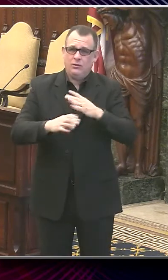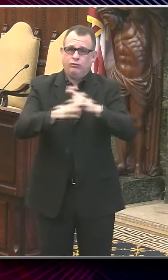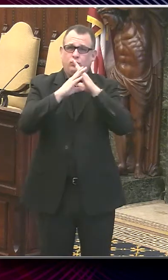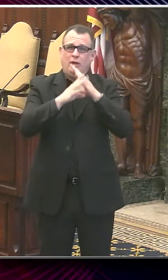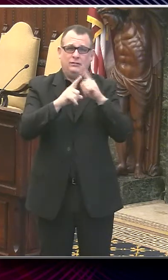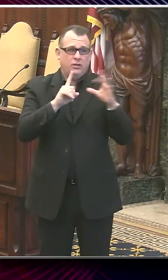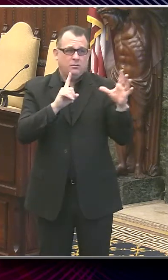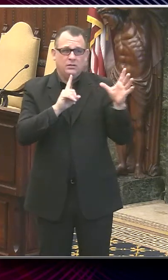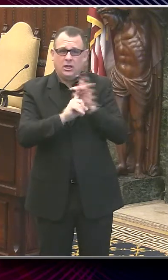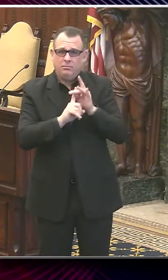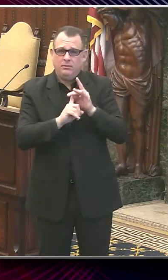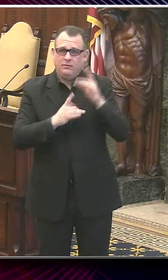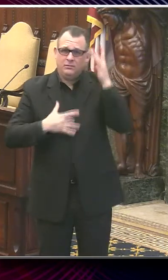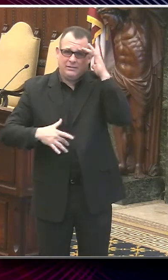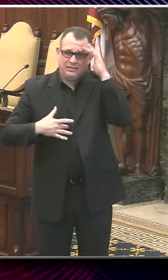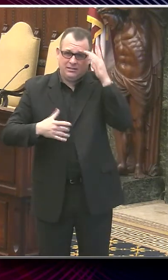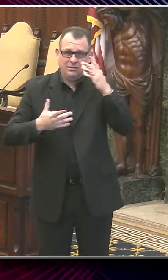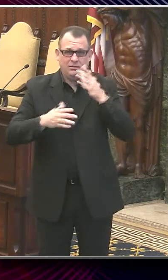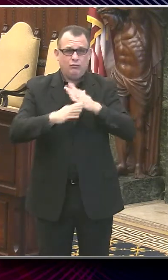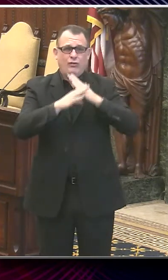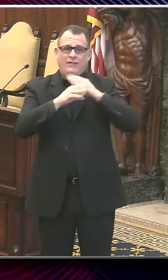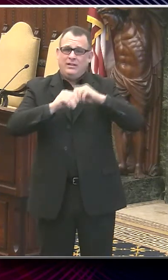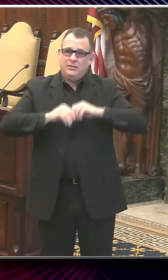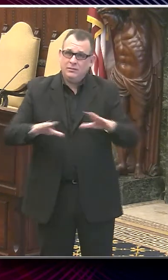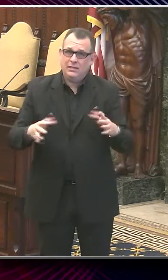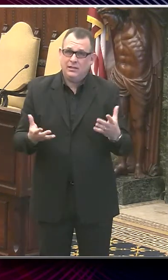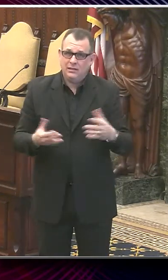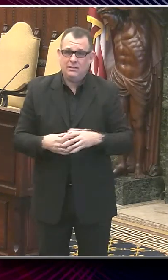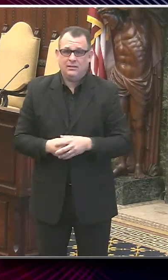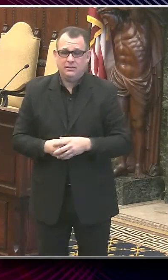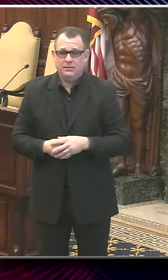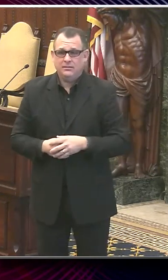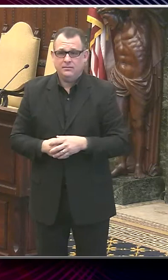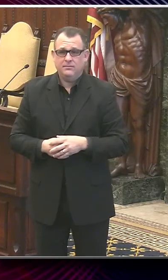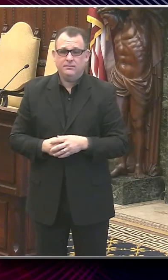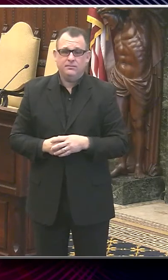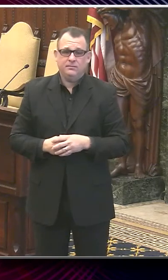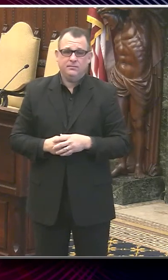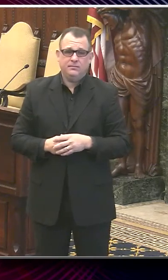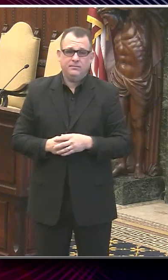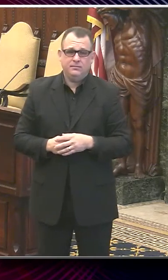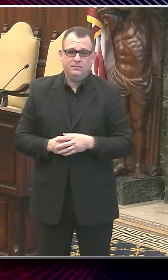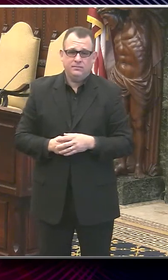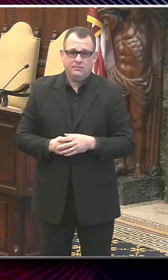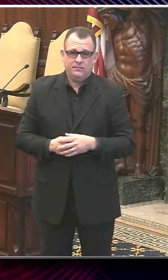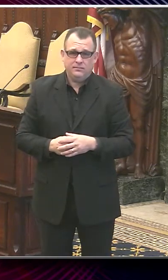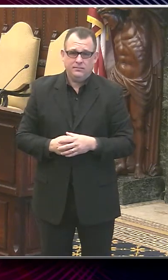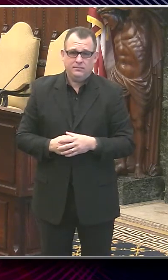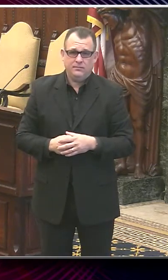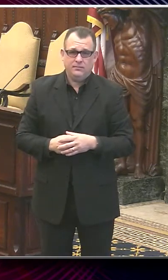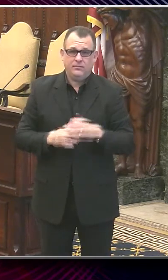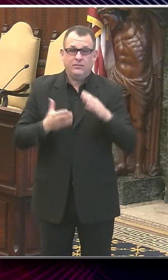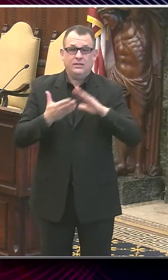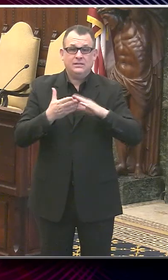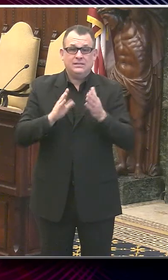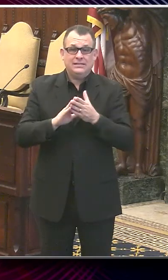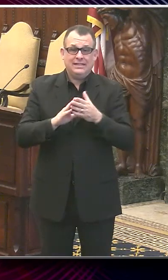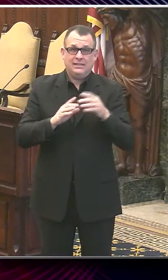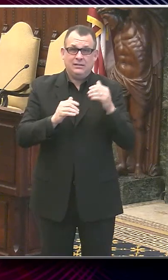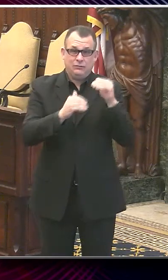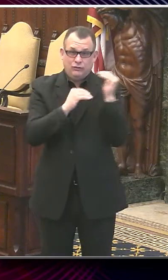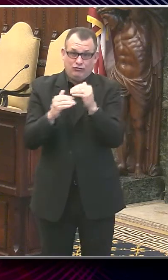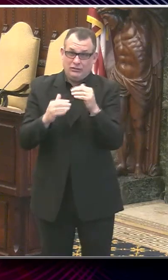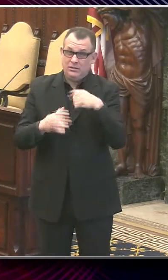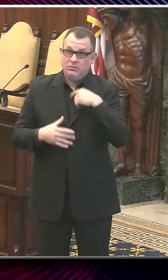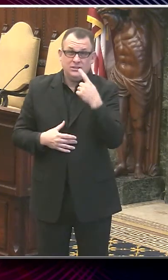and prevent spreading the infection from others. But we have liberalized many of our restrictions across the city. And I do have to say now, if,